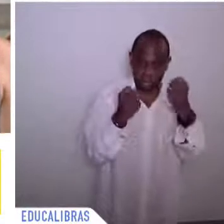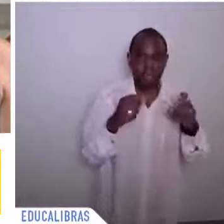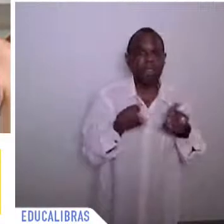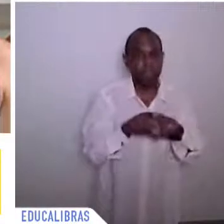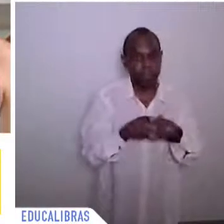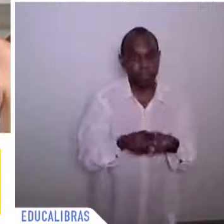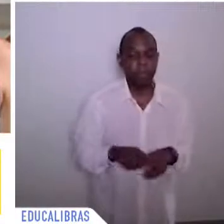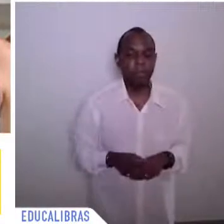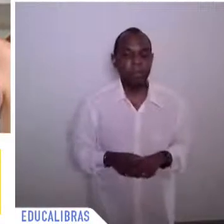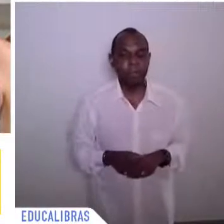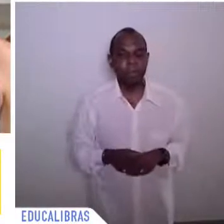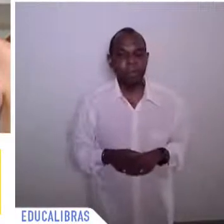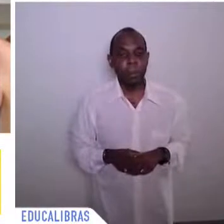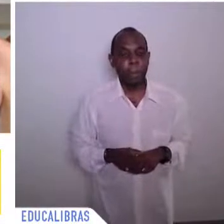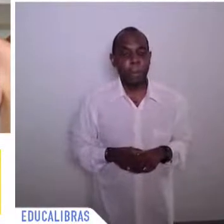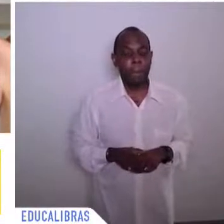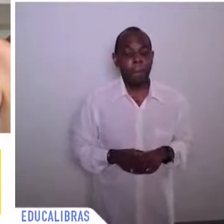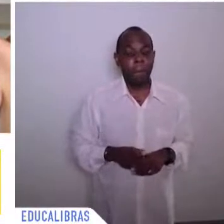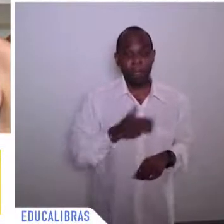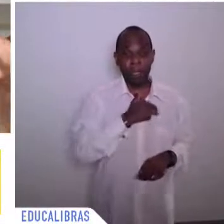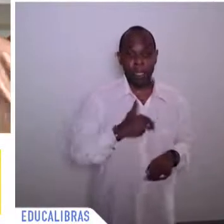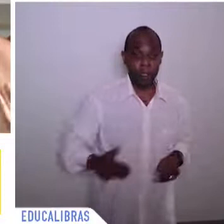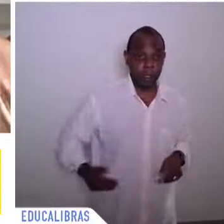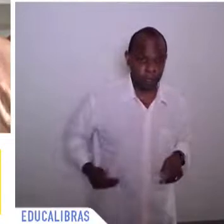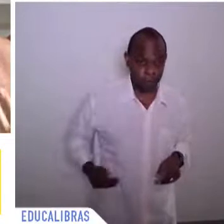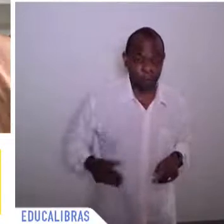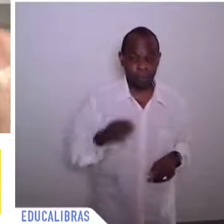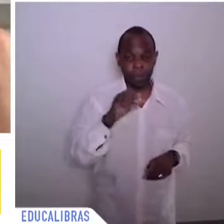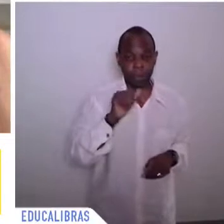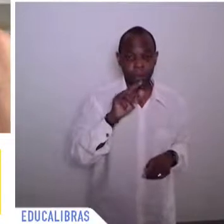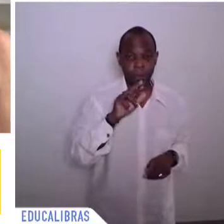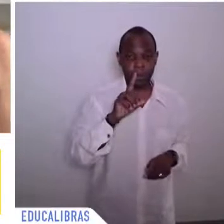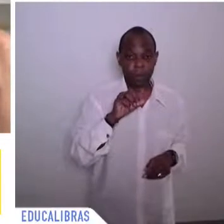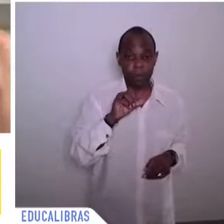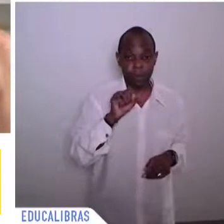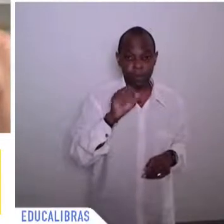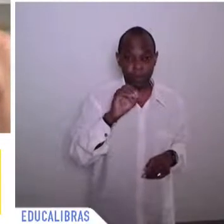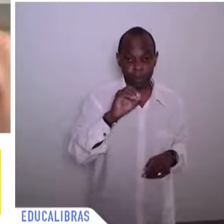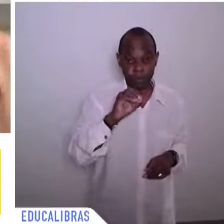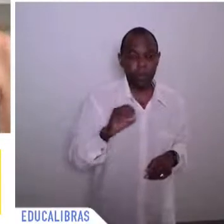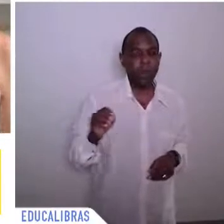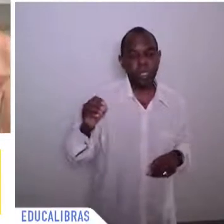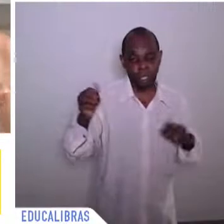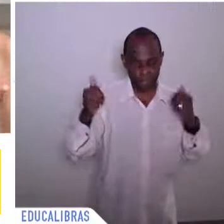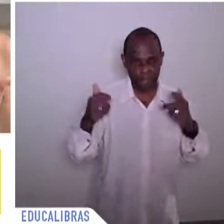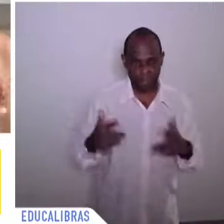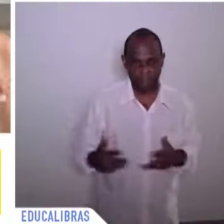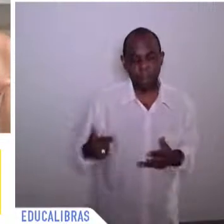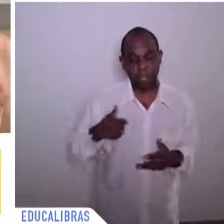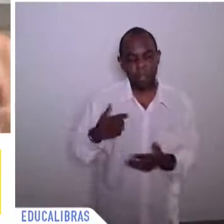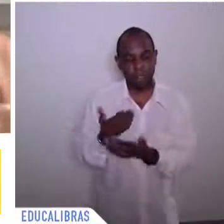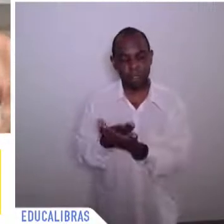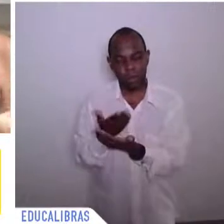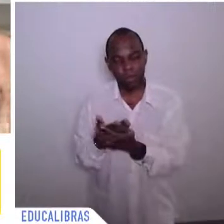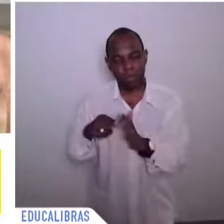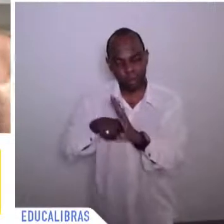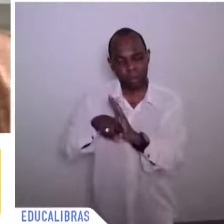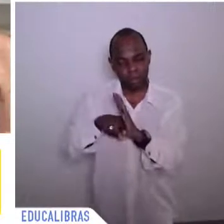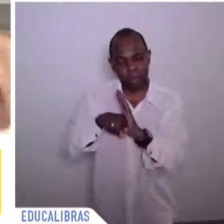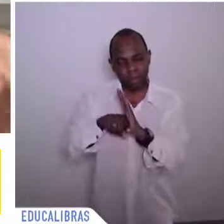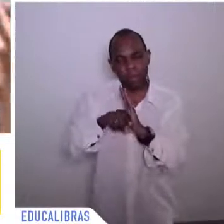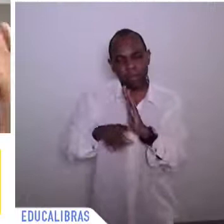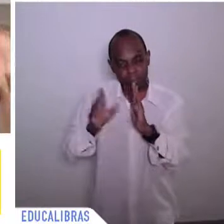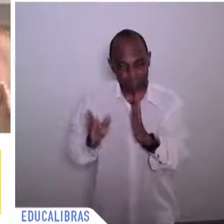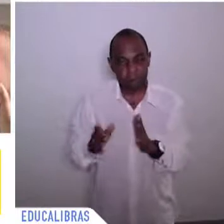clear for me when you think of 2013. It's important that Minister Cardozo mentioned. First is